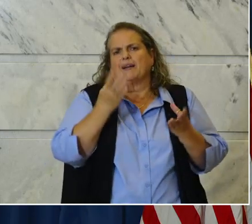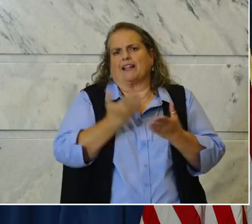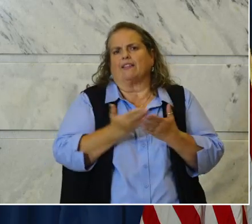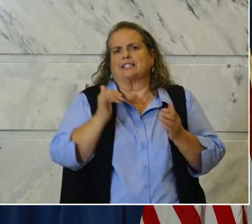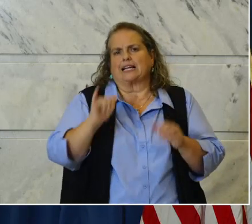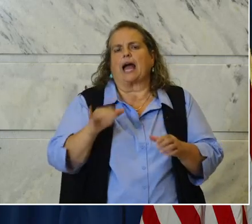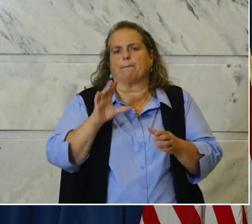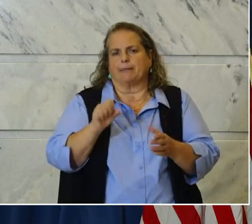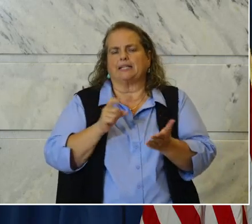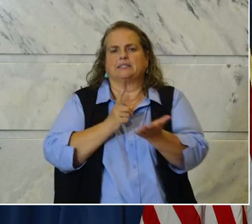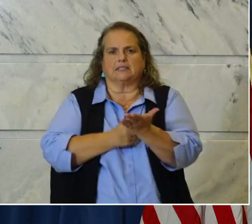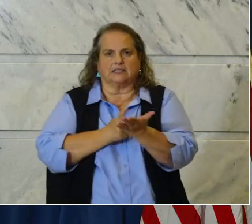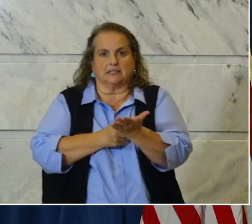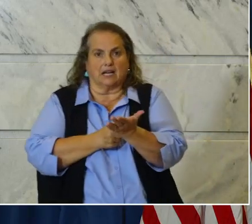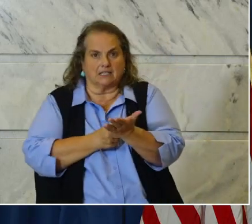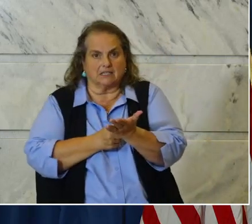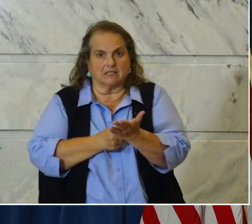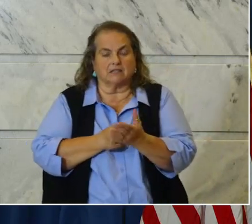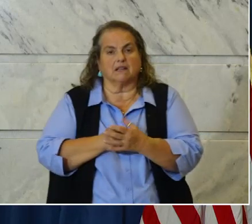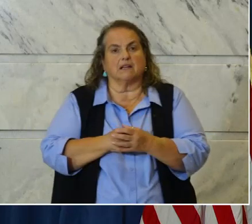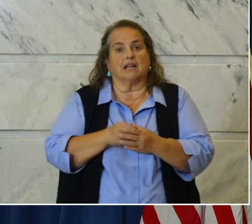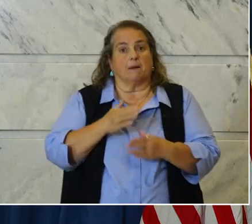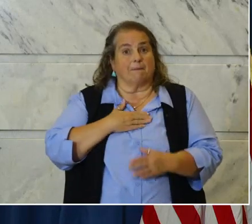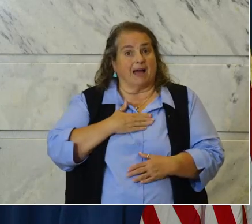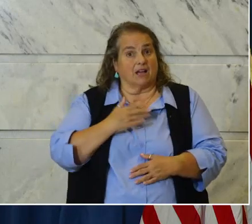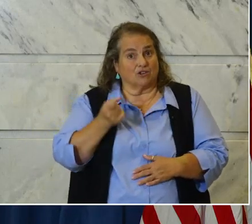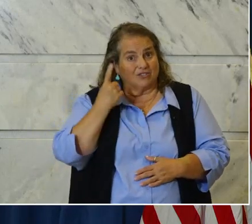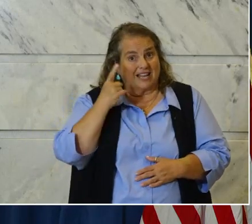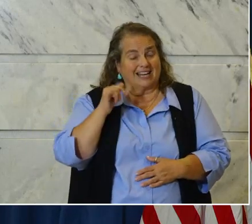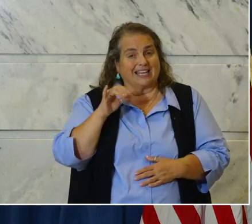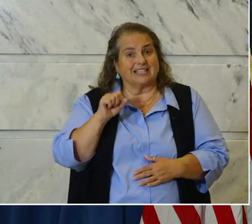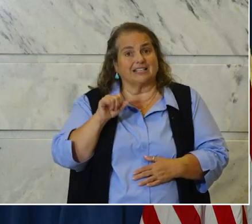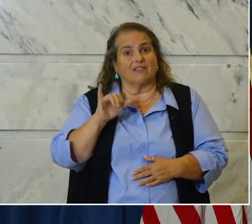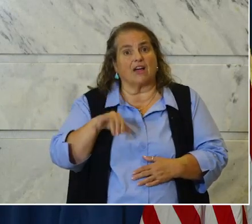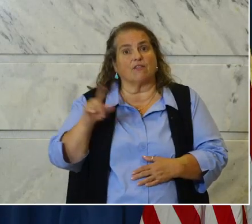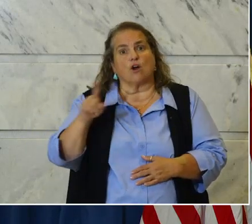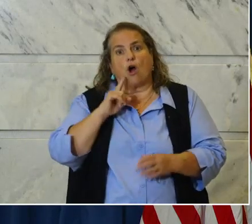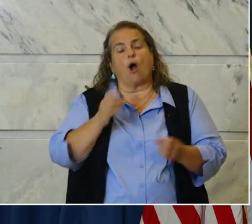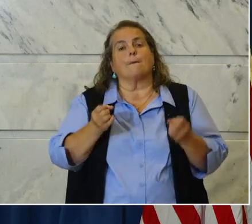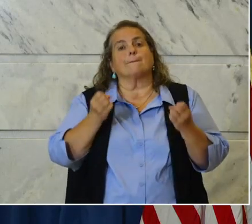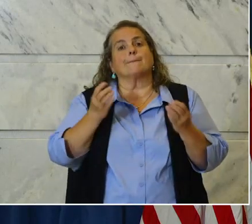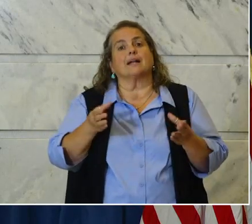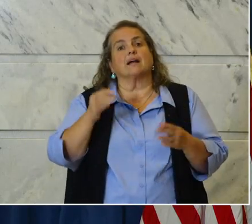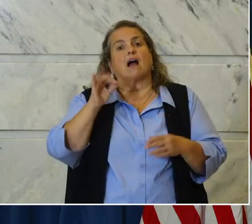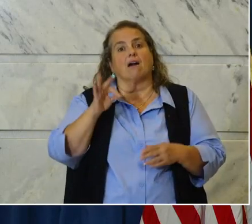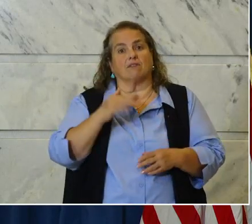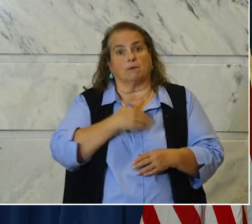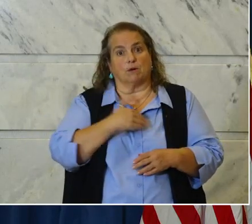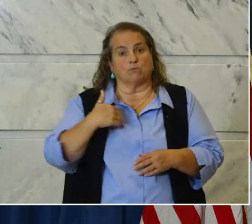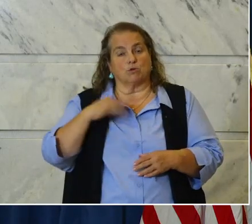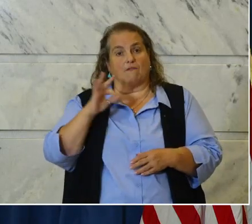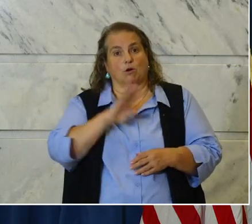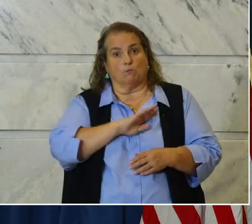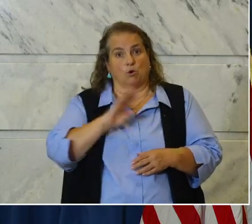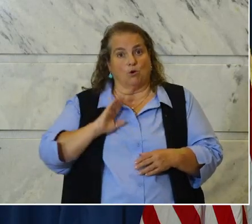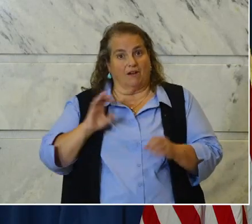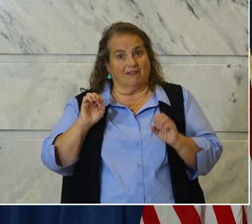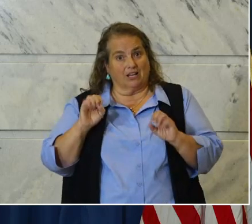be discussed. And my understanding is that there are a number of members of the Board of Education